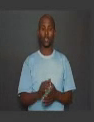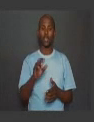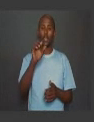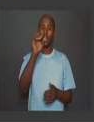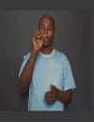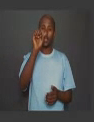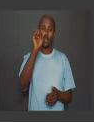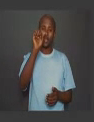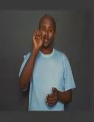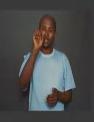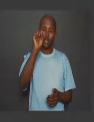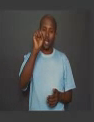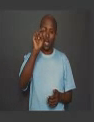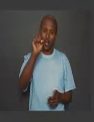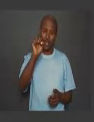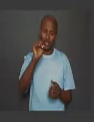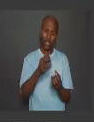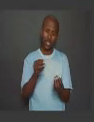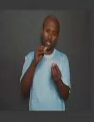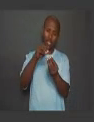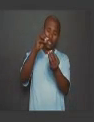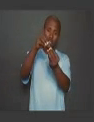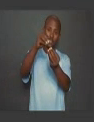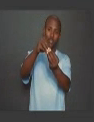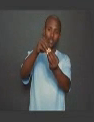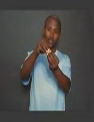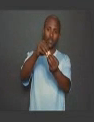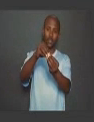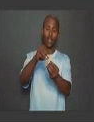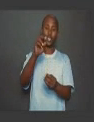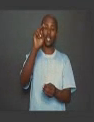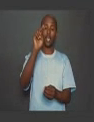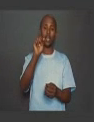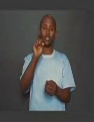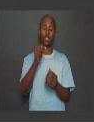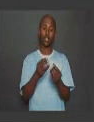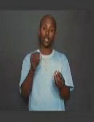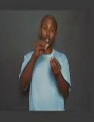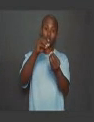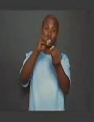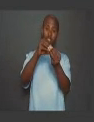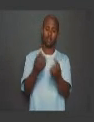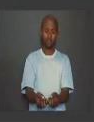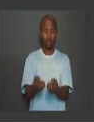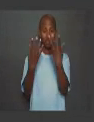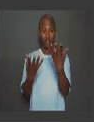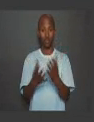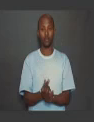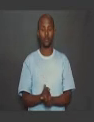n increases indefinitely, Sn increases indefinitely.